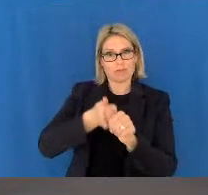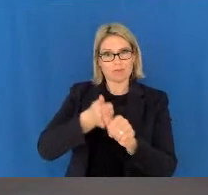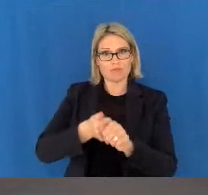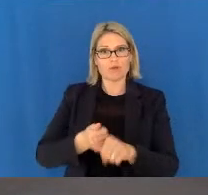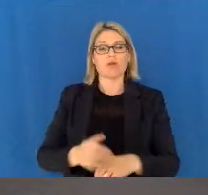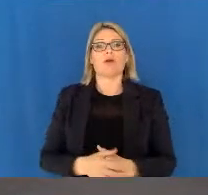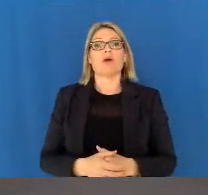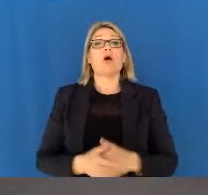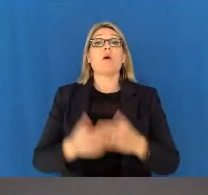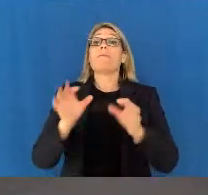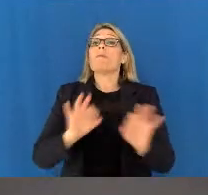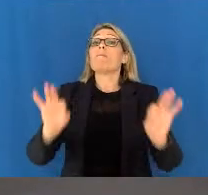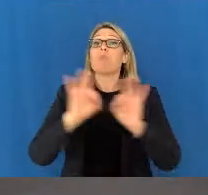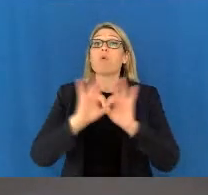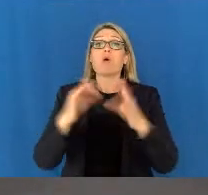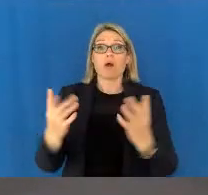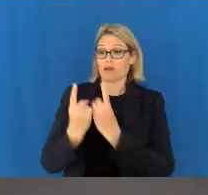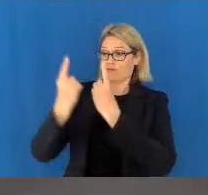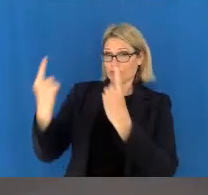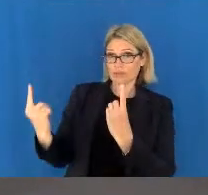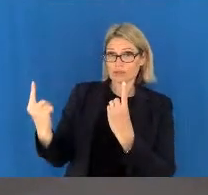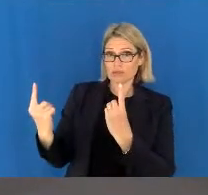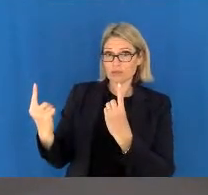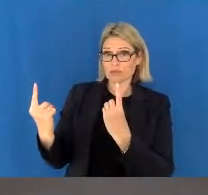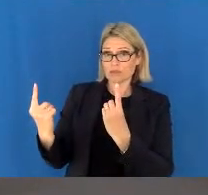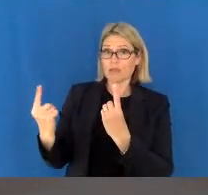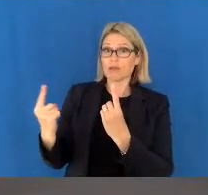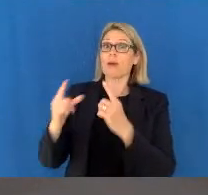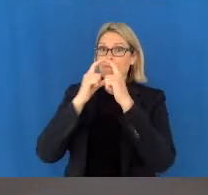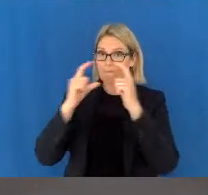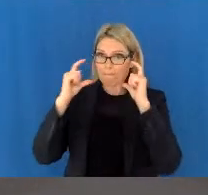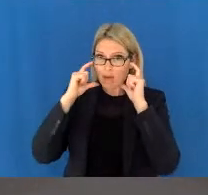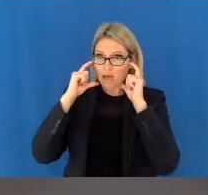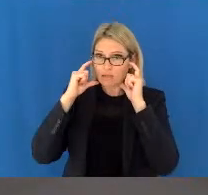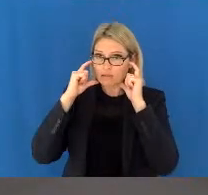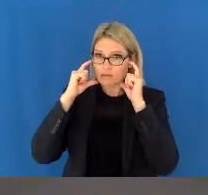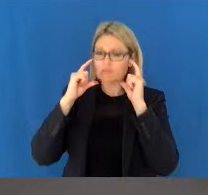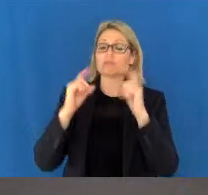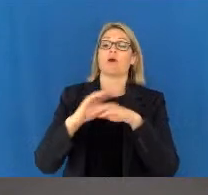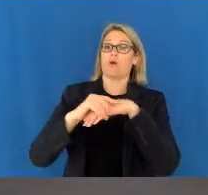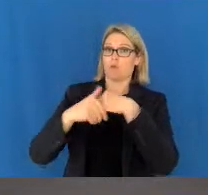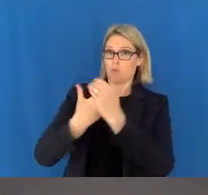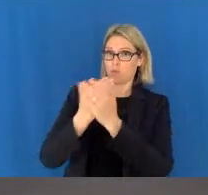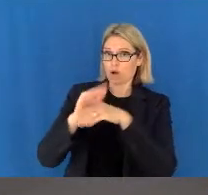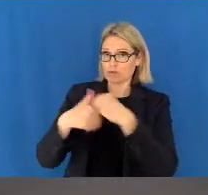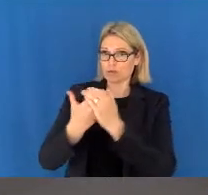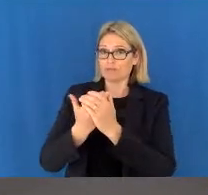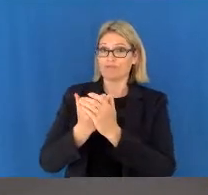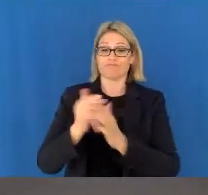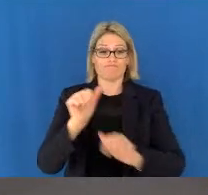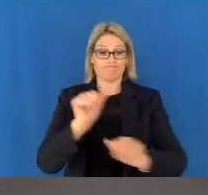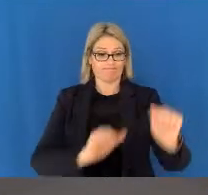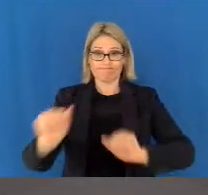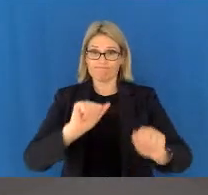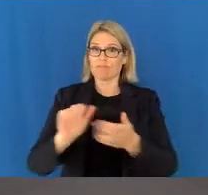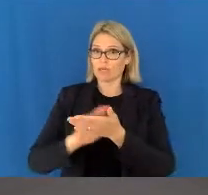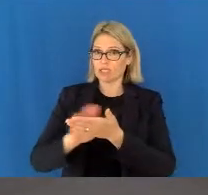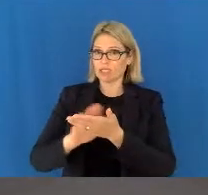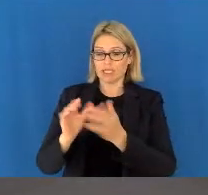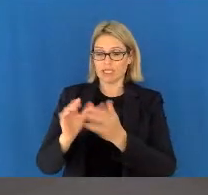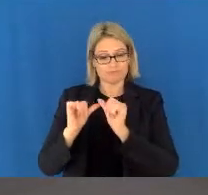physical distancing, wearing a mask, washing hands, doing regular cleaning.